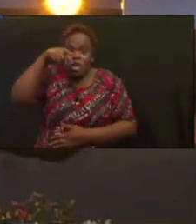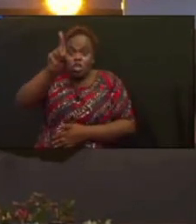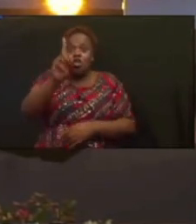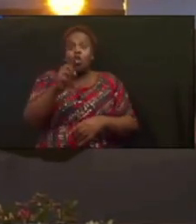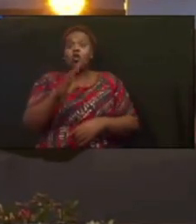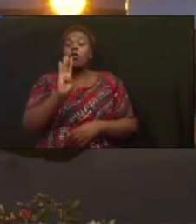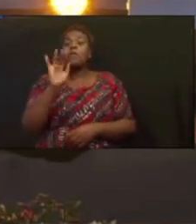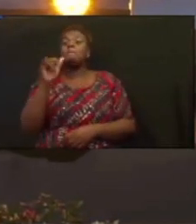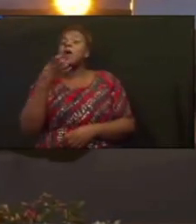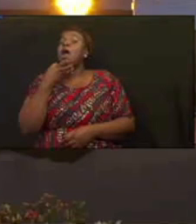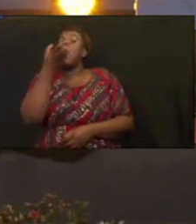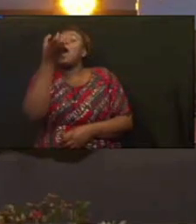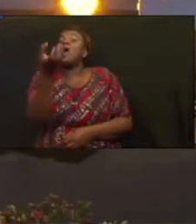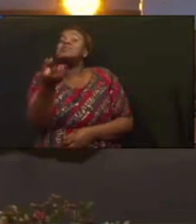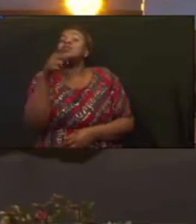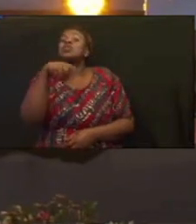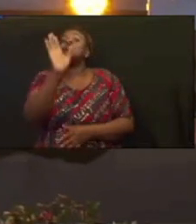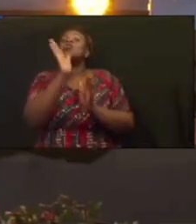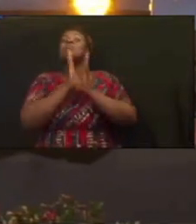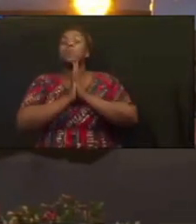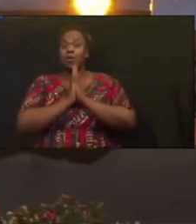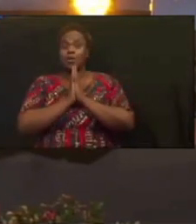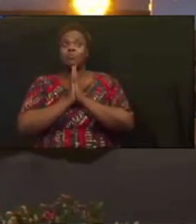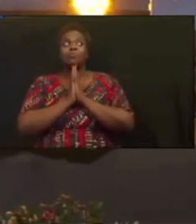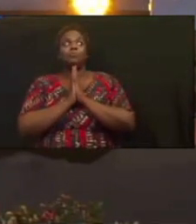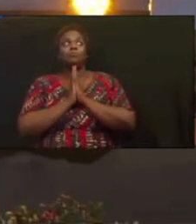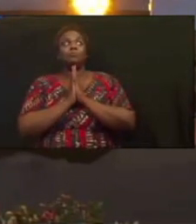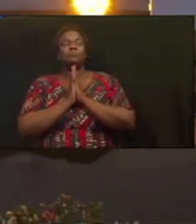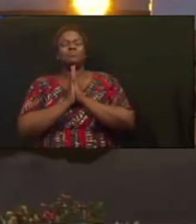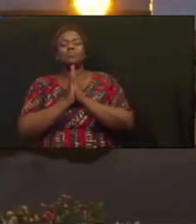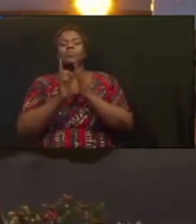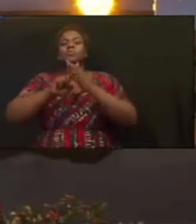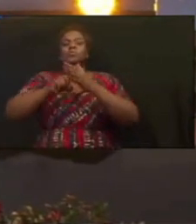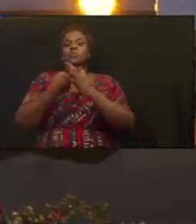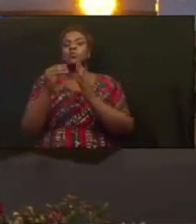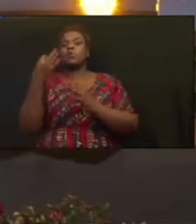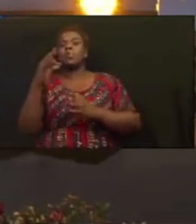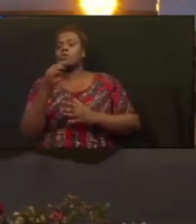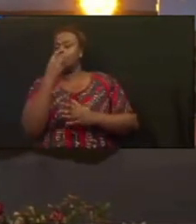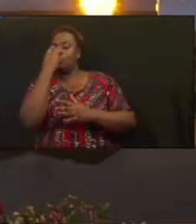that honor that prayer request. The emergence